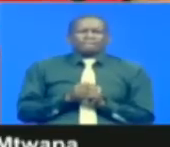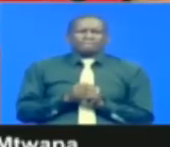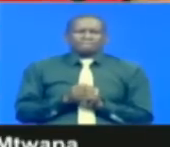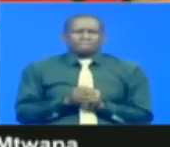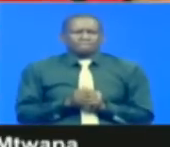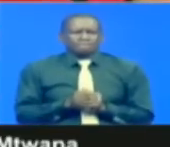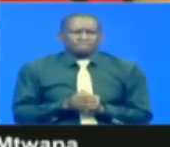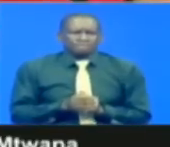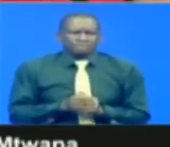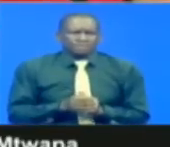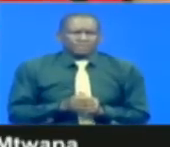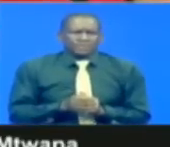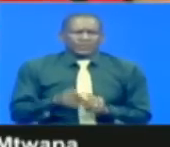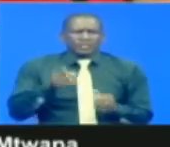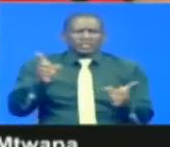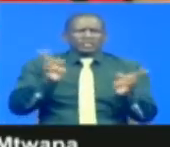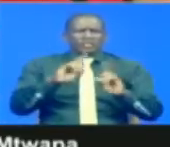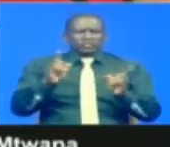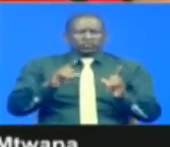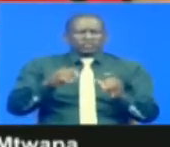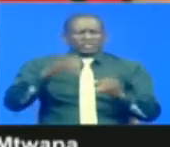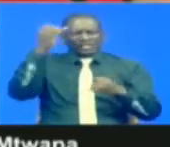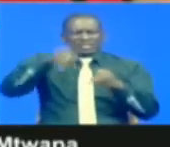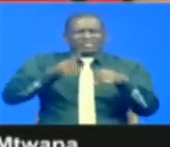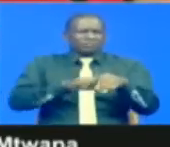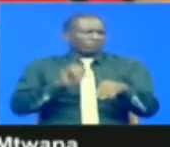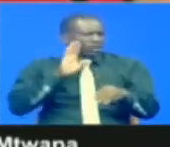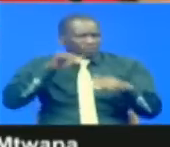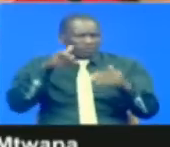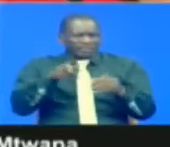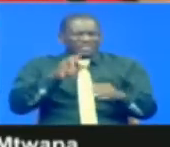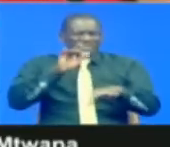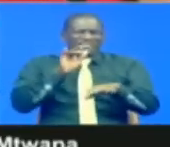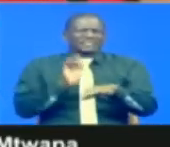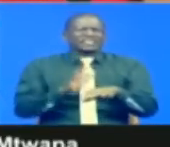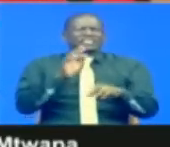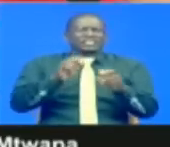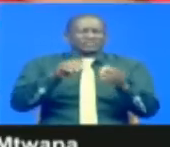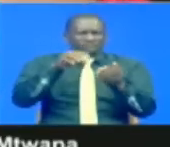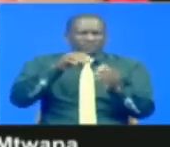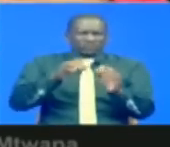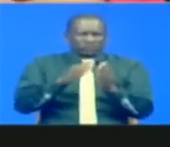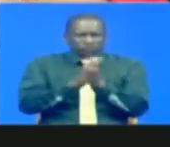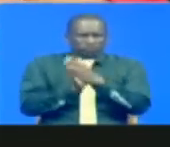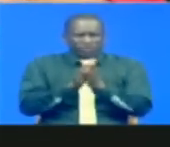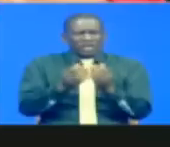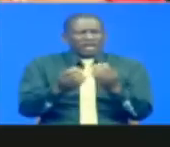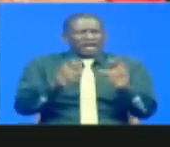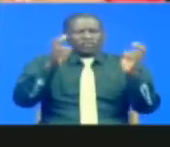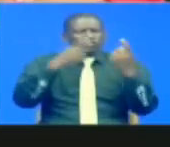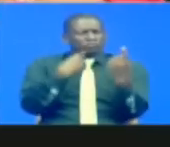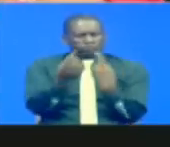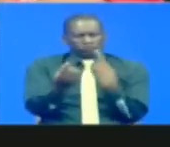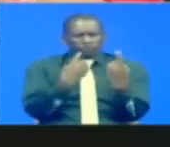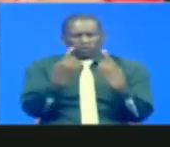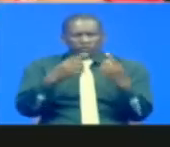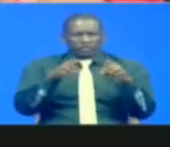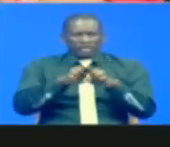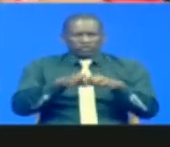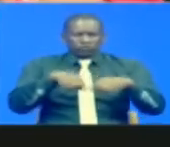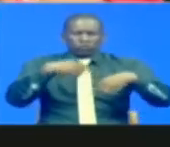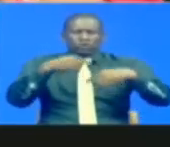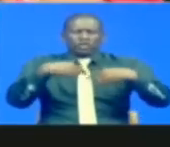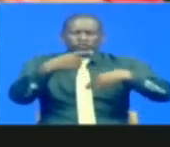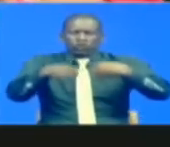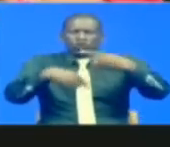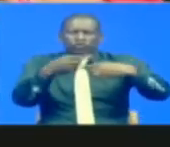I have a feeling this is not the last we'll be hearing about this, quite a sensitive one and the topic of discussion still as this latest development